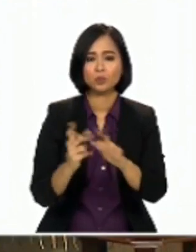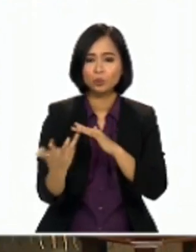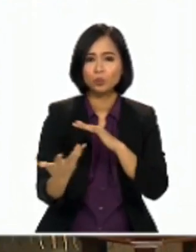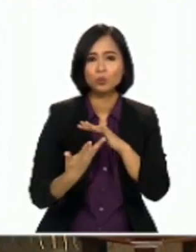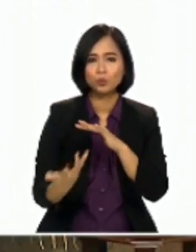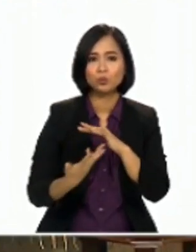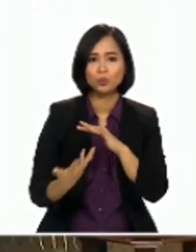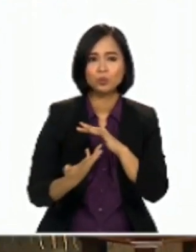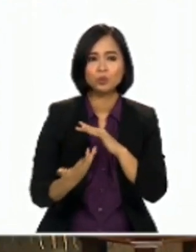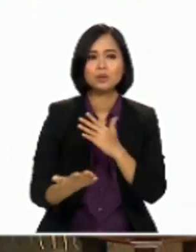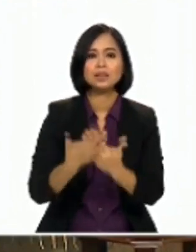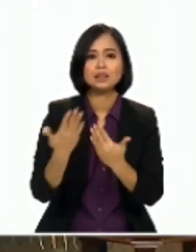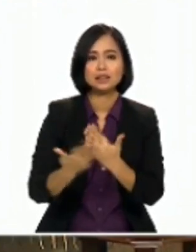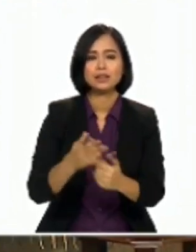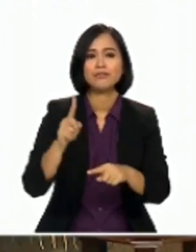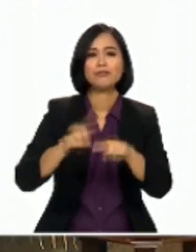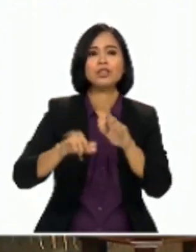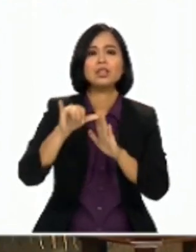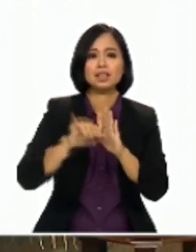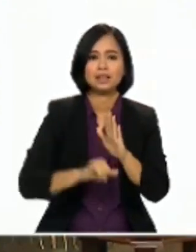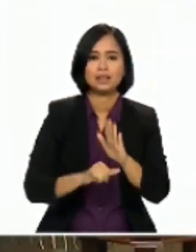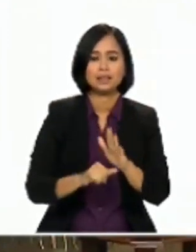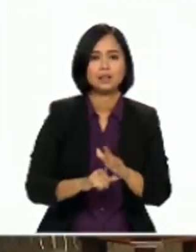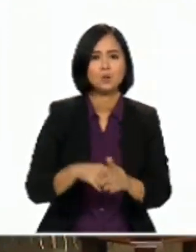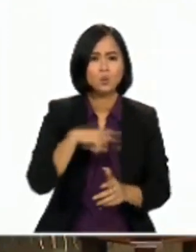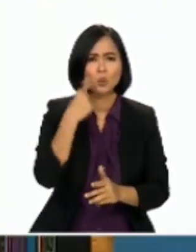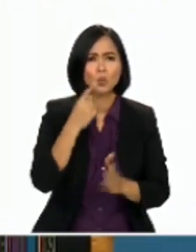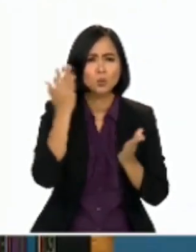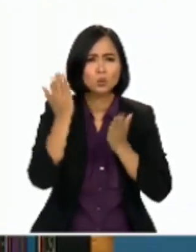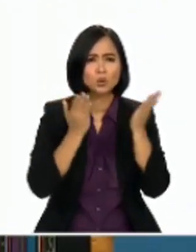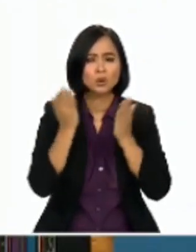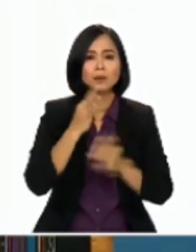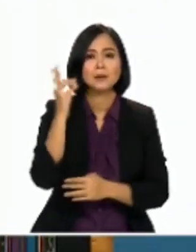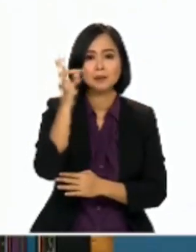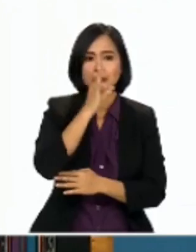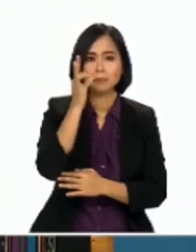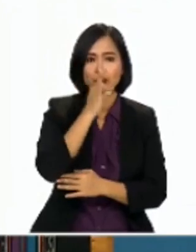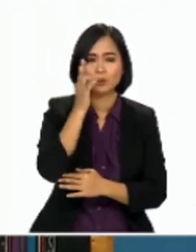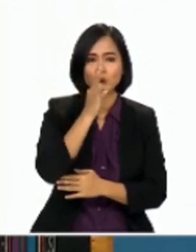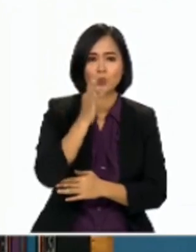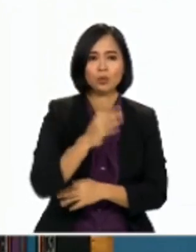client-friendly. Your client is the Filipino, our employer.